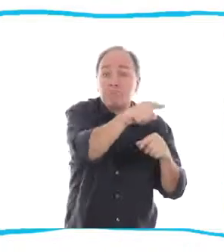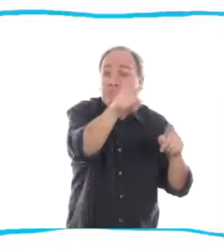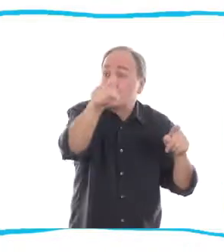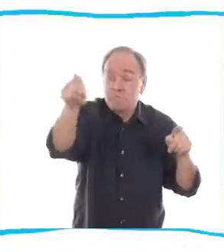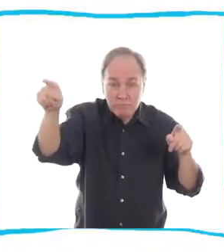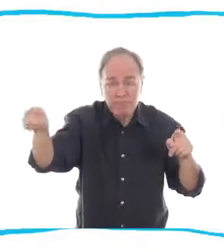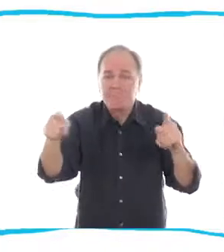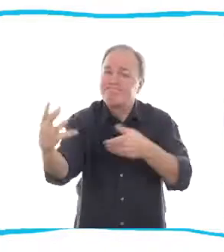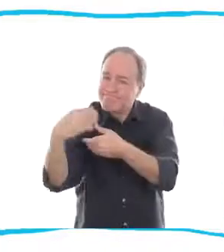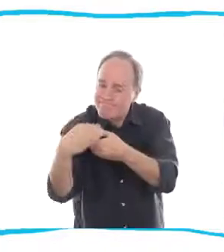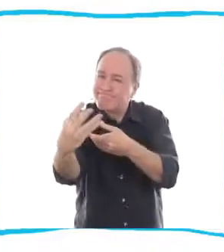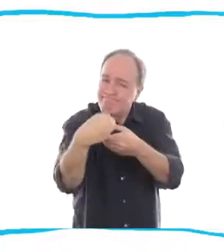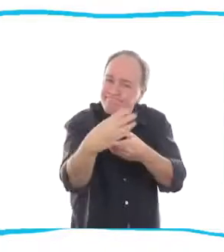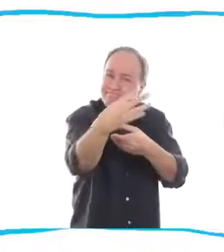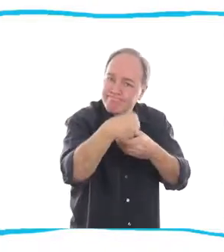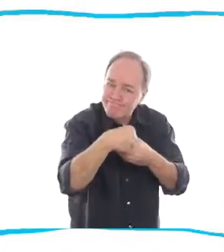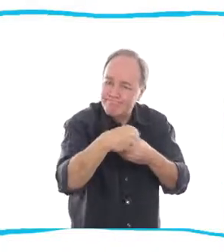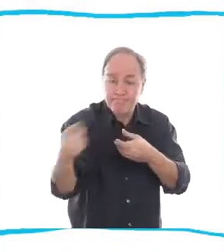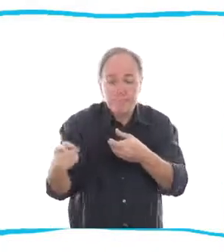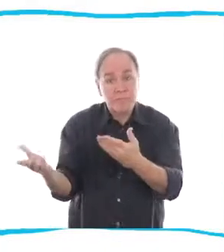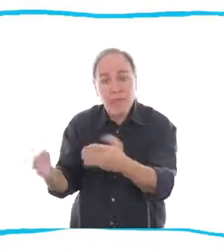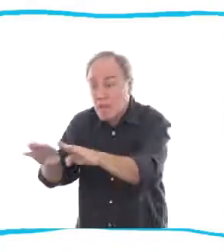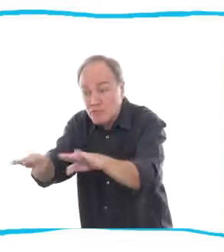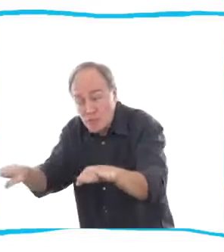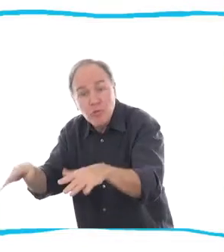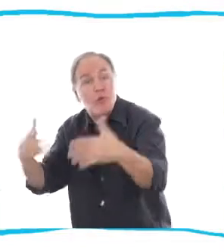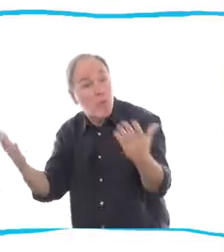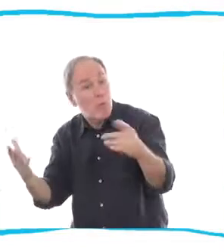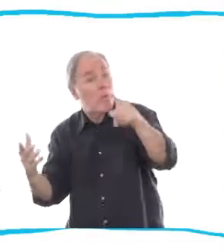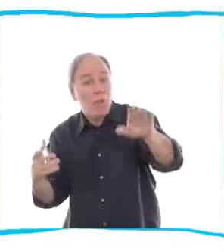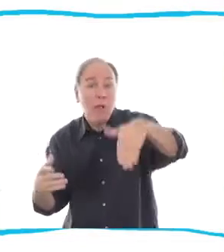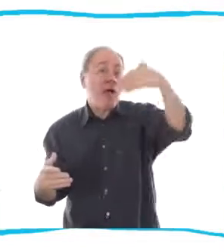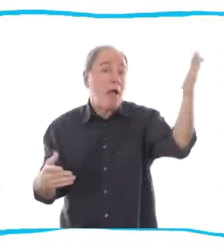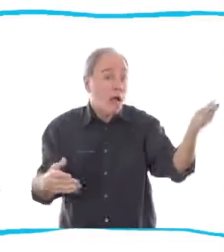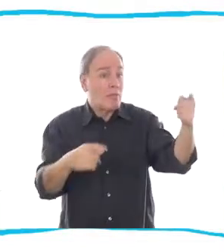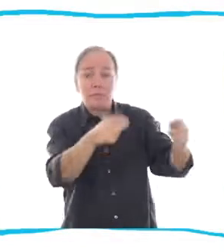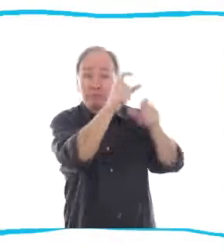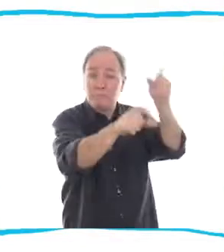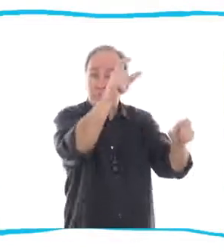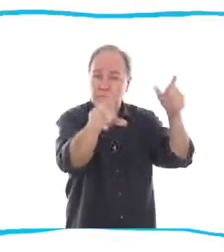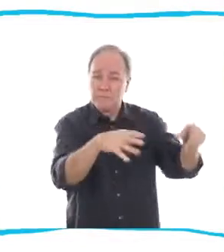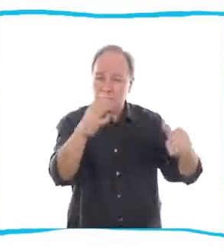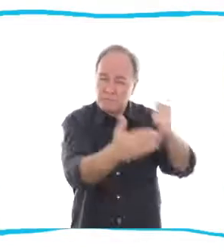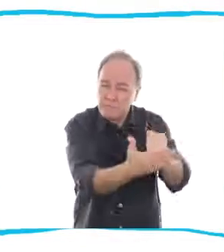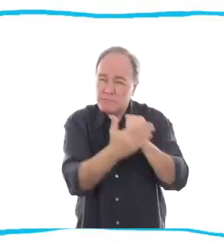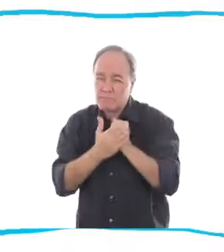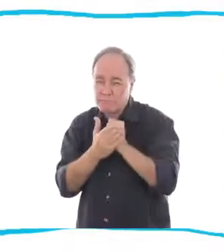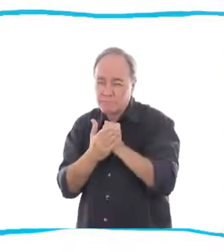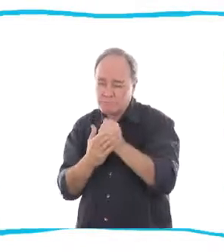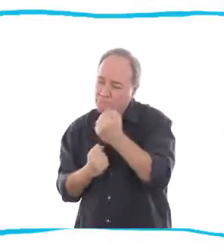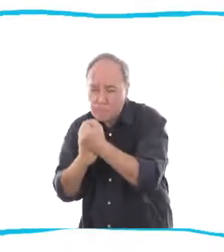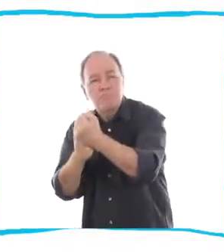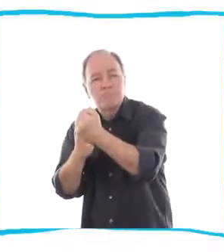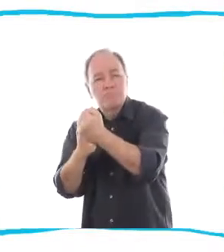especially the people who most need our support and who sometimes are going to be critical advocates of our message